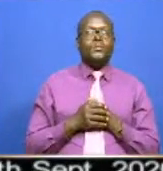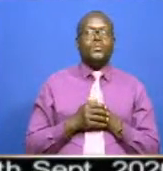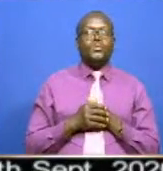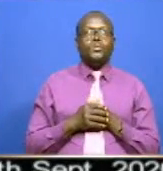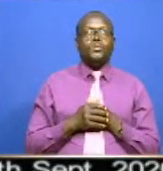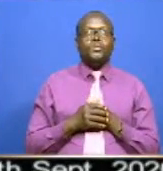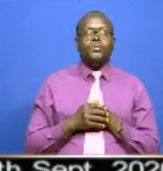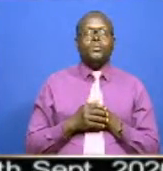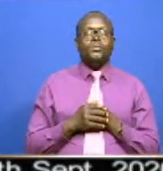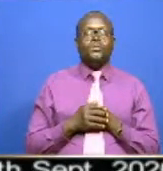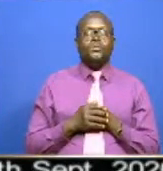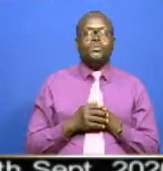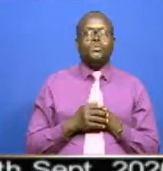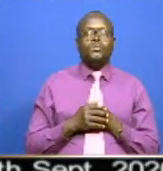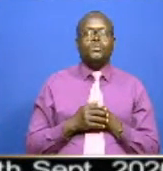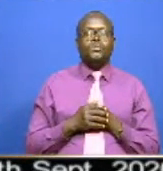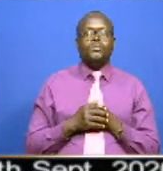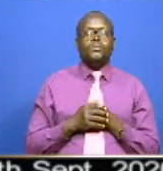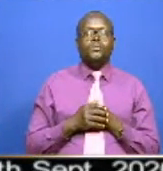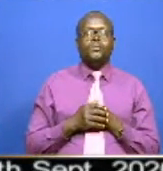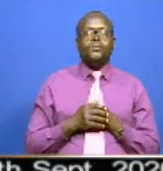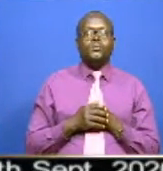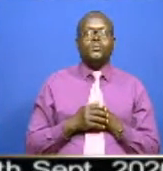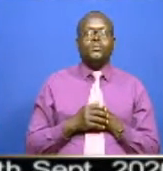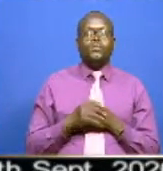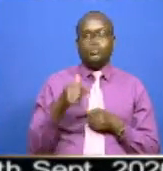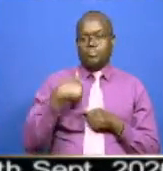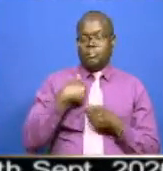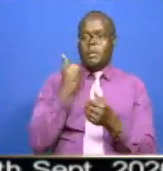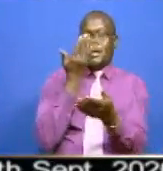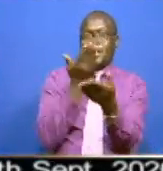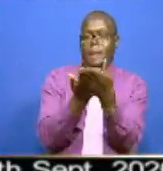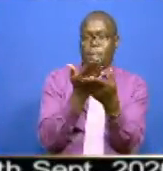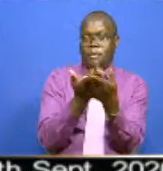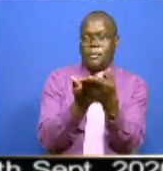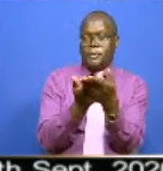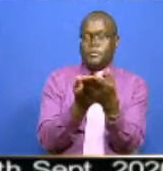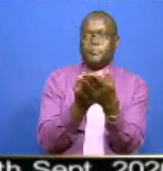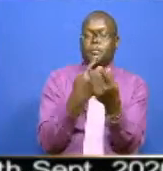I rise to move the following motion.